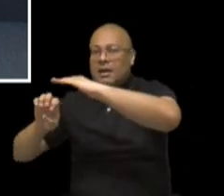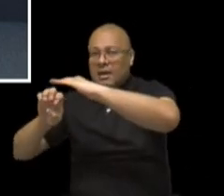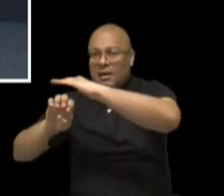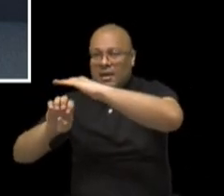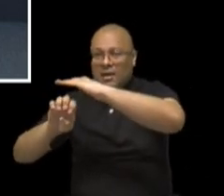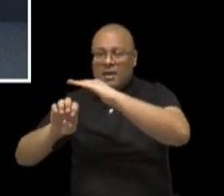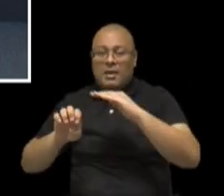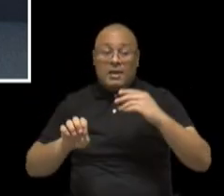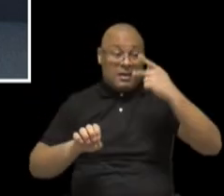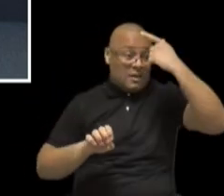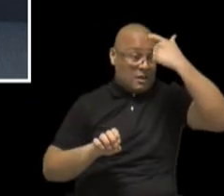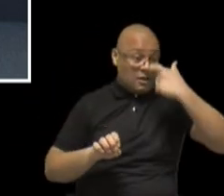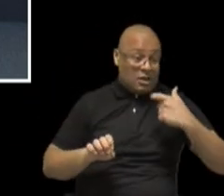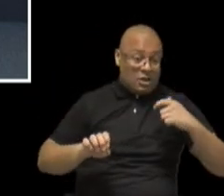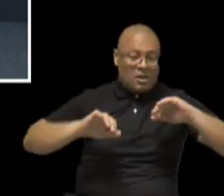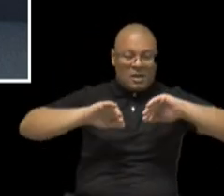Missoni?